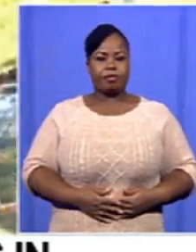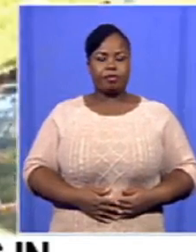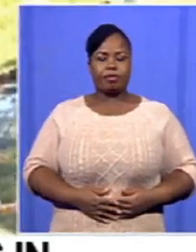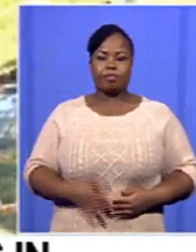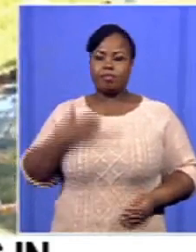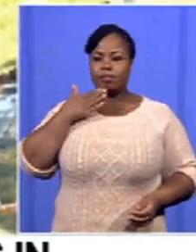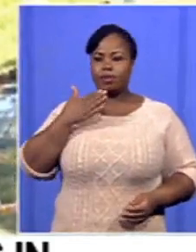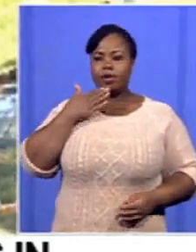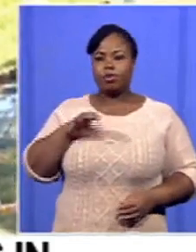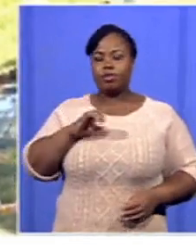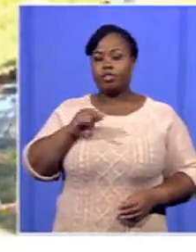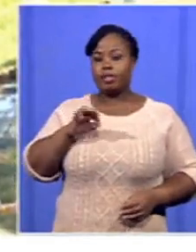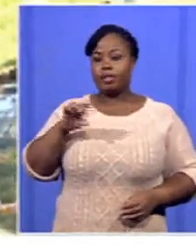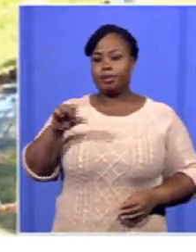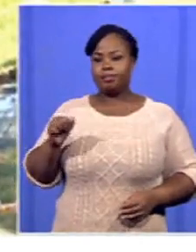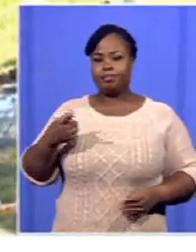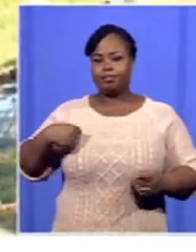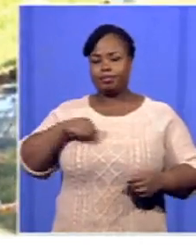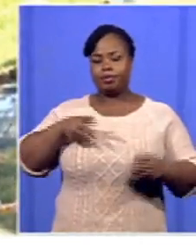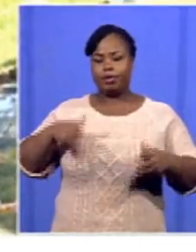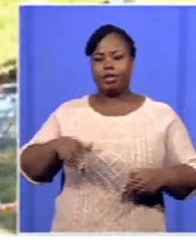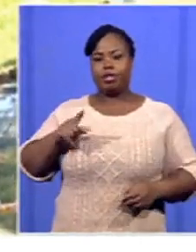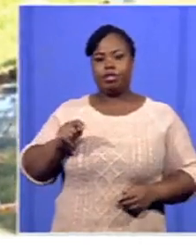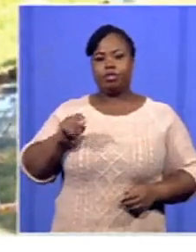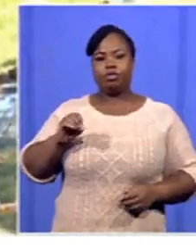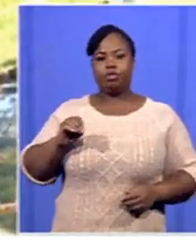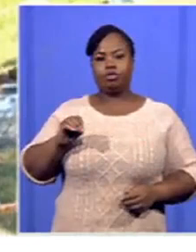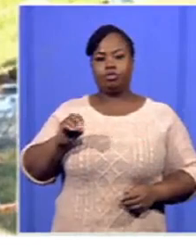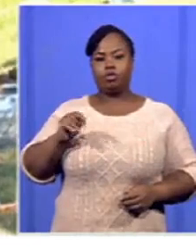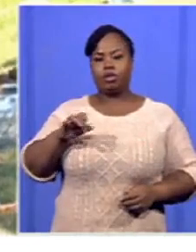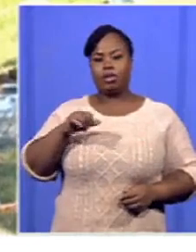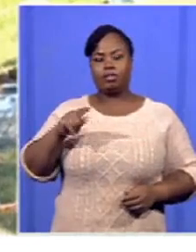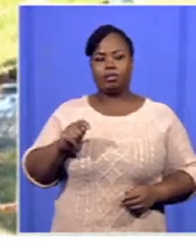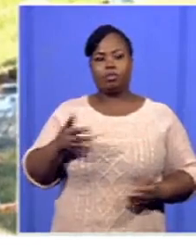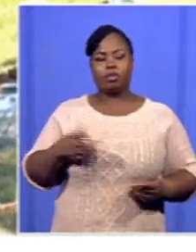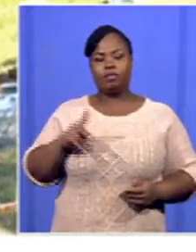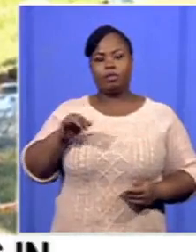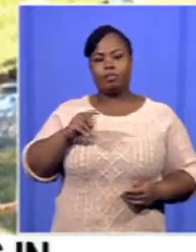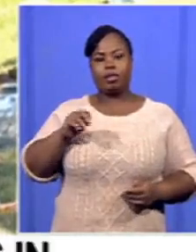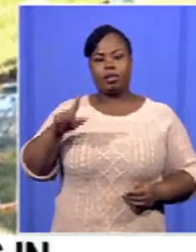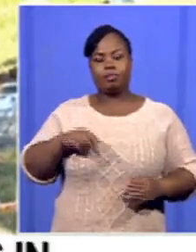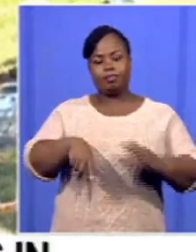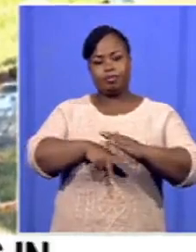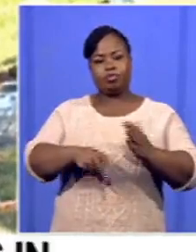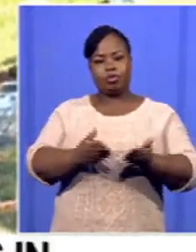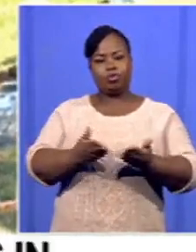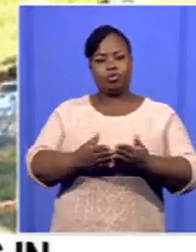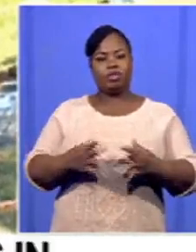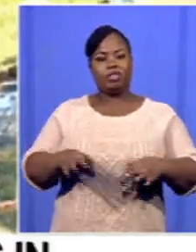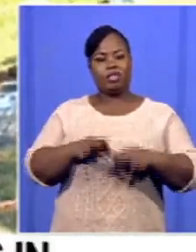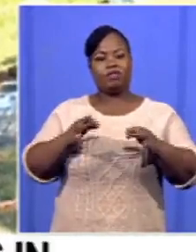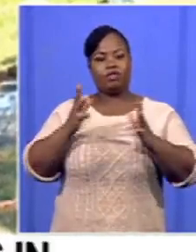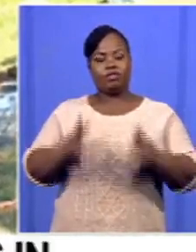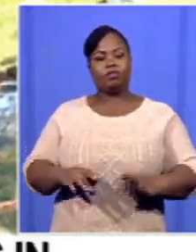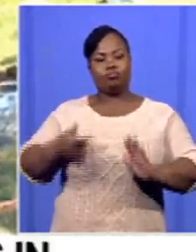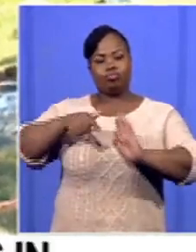Thank you very much, Criselda. We're here in Tongaat in Flembel Primary School, where the Gift of the Givers basically is drilling